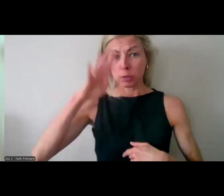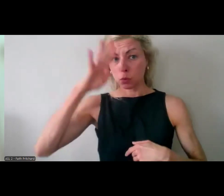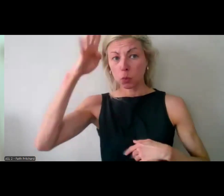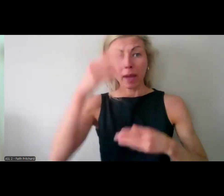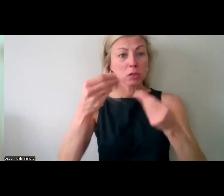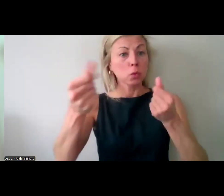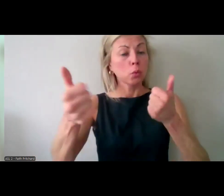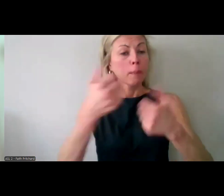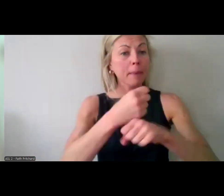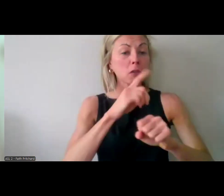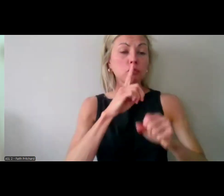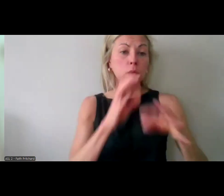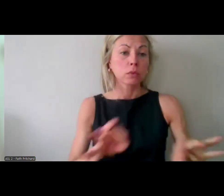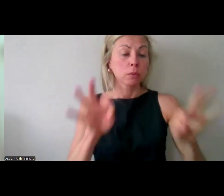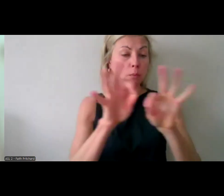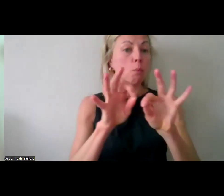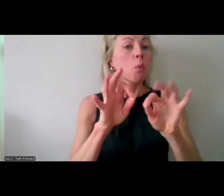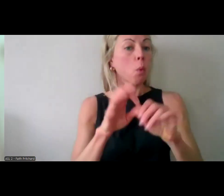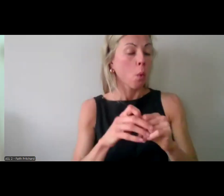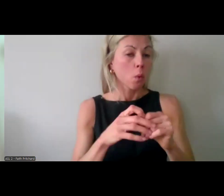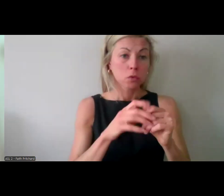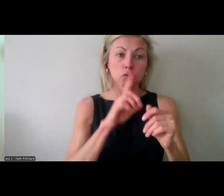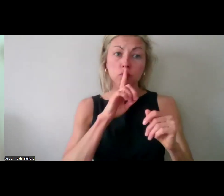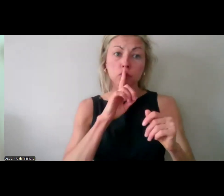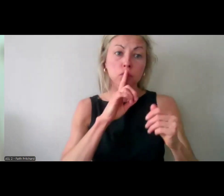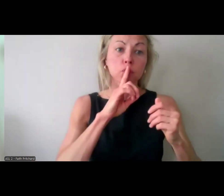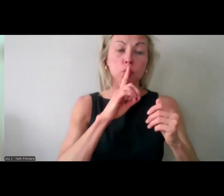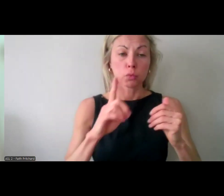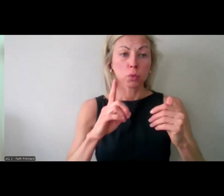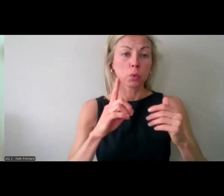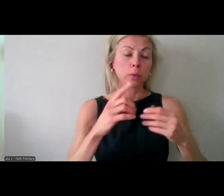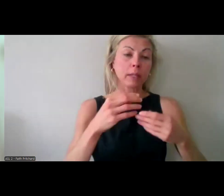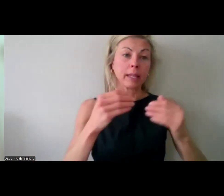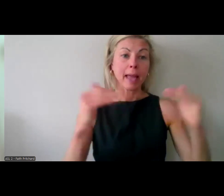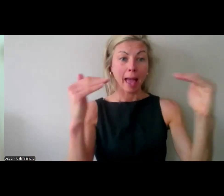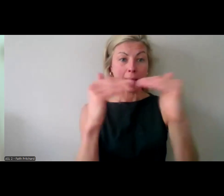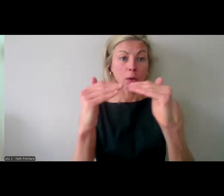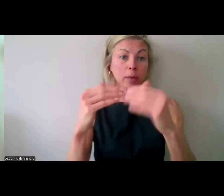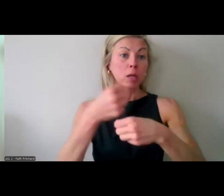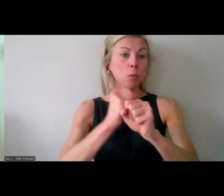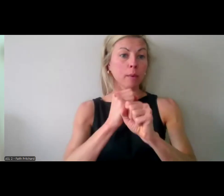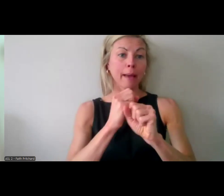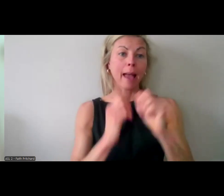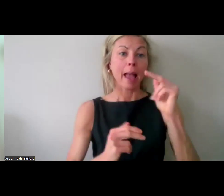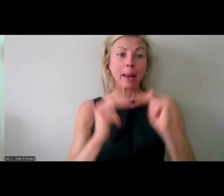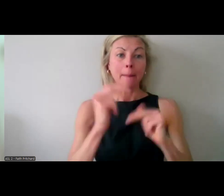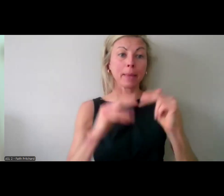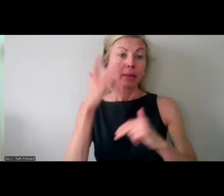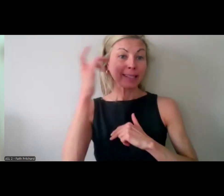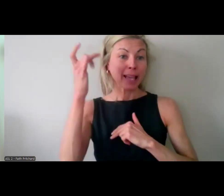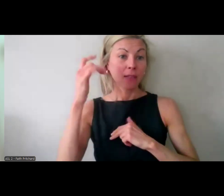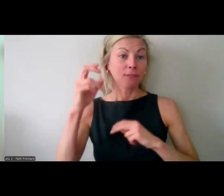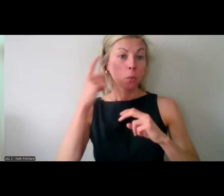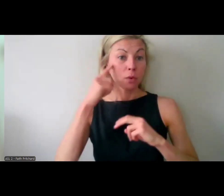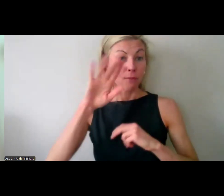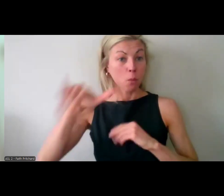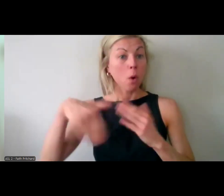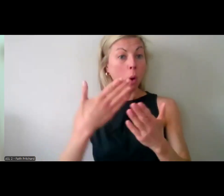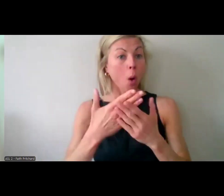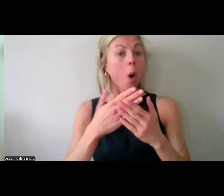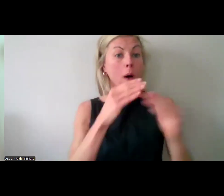to addressing the current disparities and truly building what we're calling a California for all. We know that many